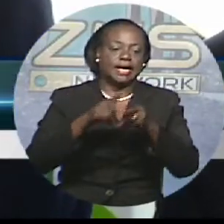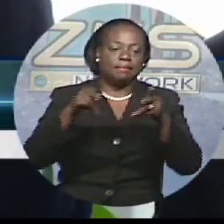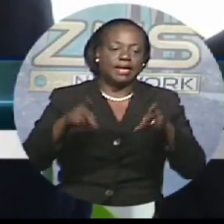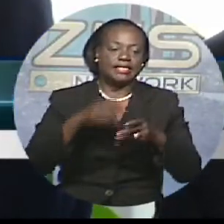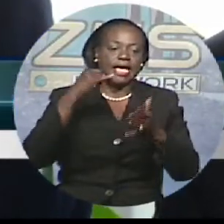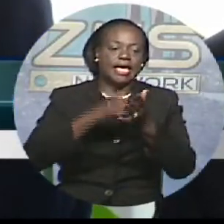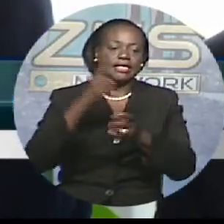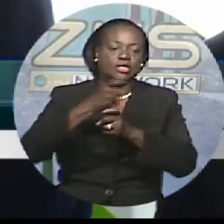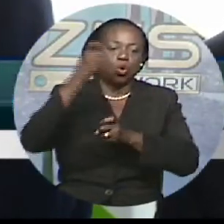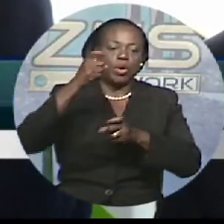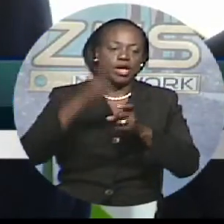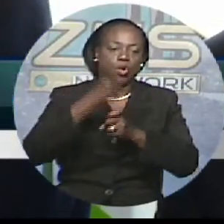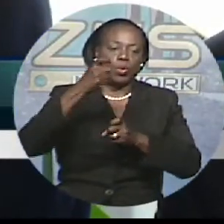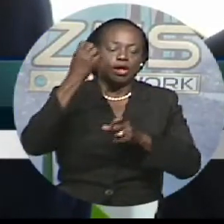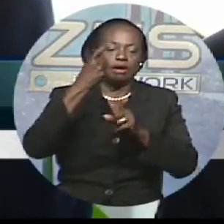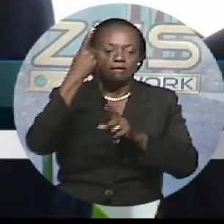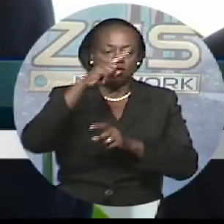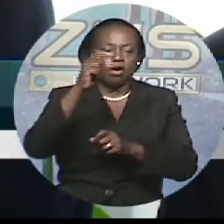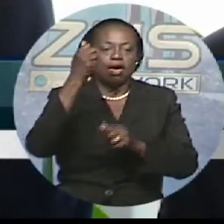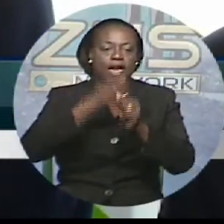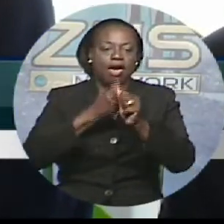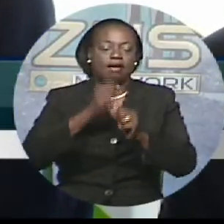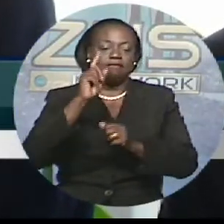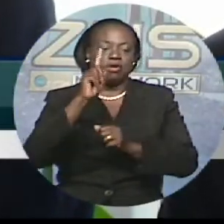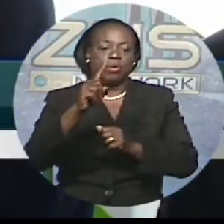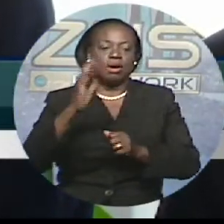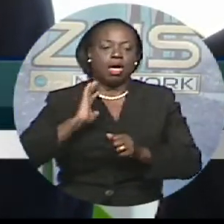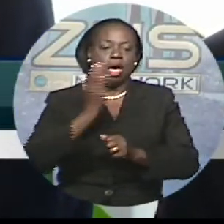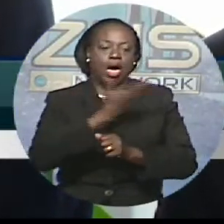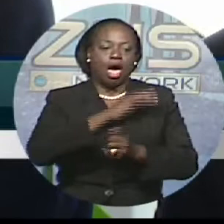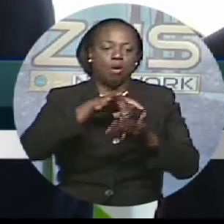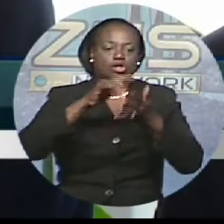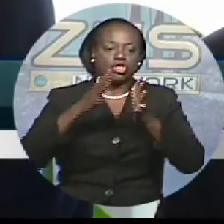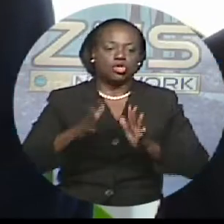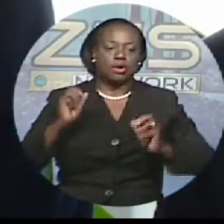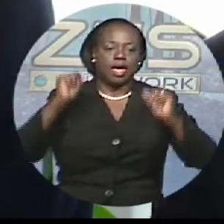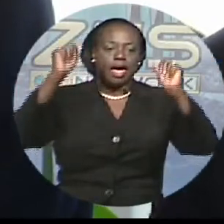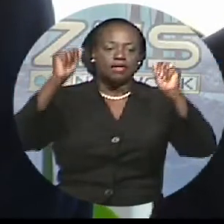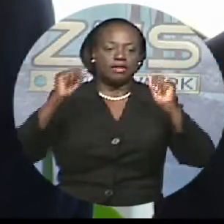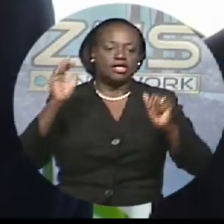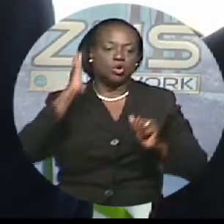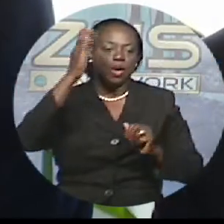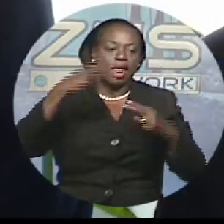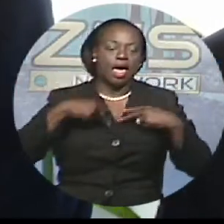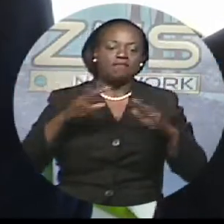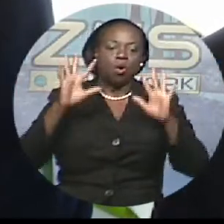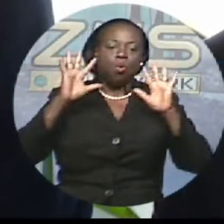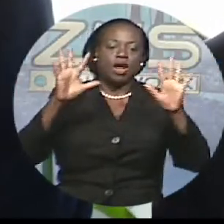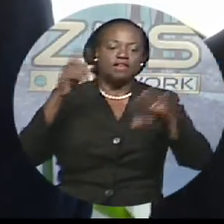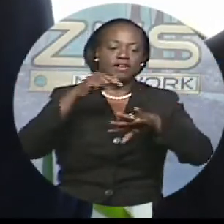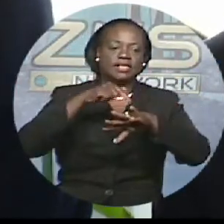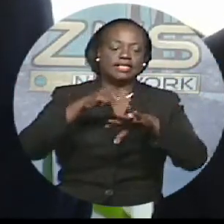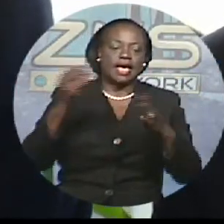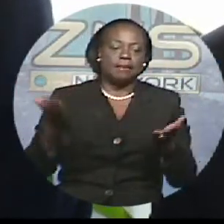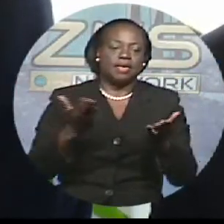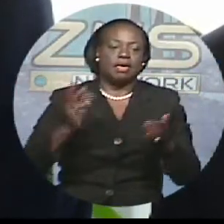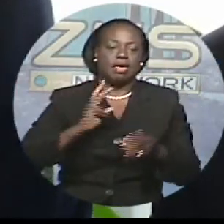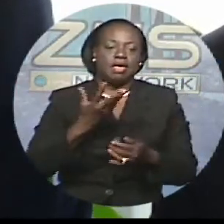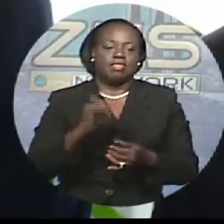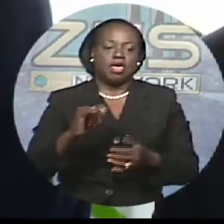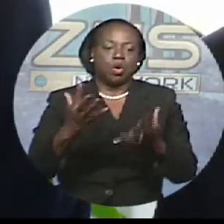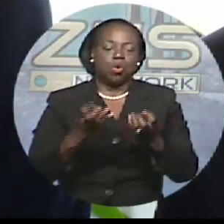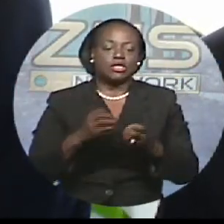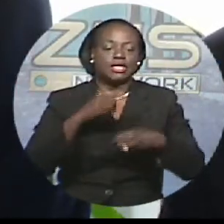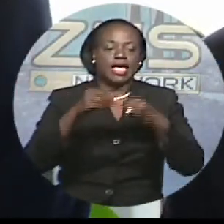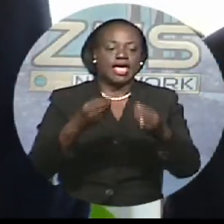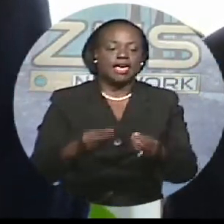that that our student-athletes will have a tremendous time down here. And they want to give back. They don't want to just come down here and play a